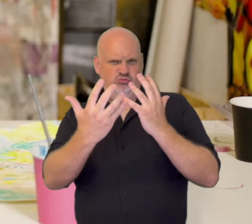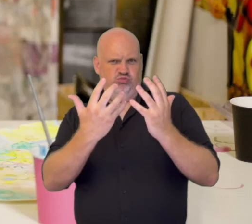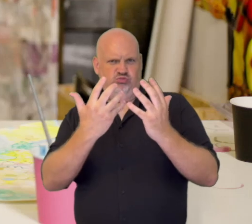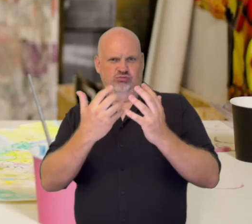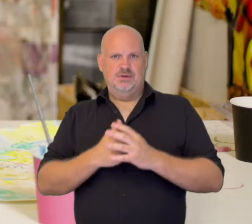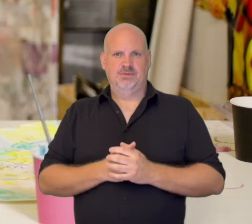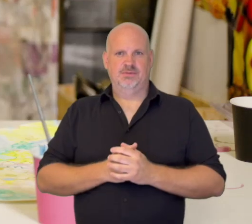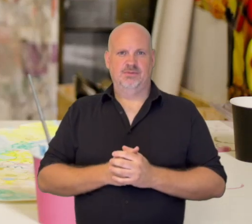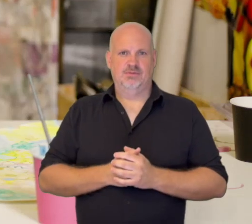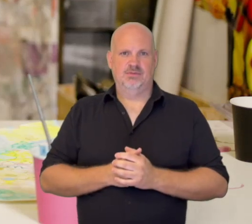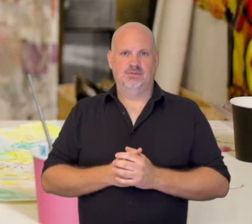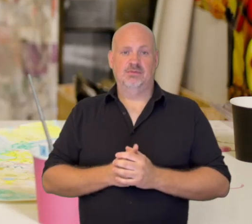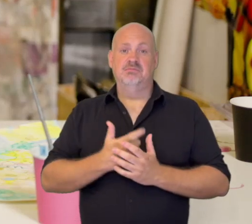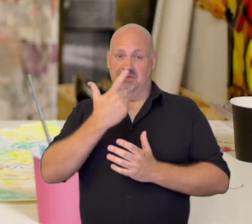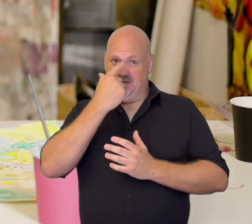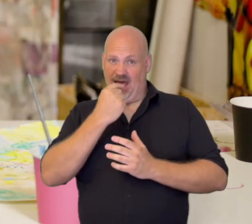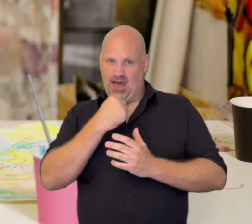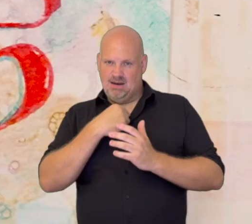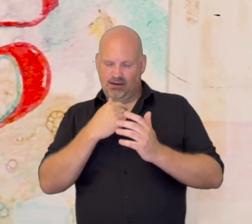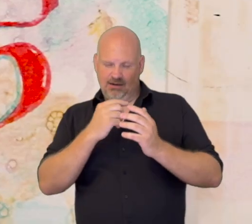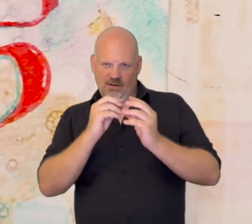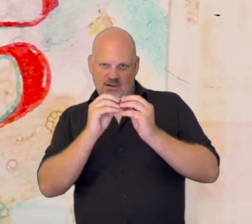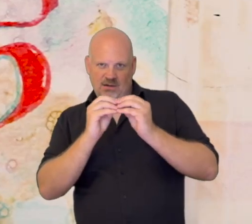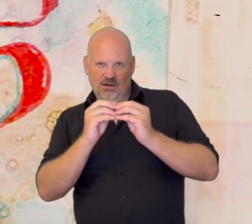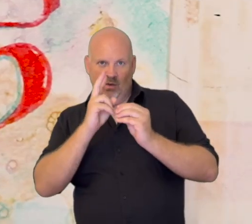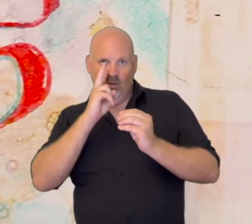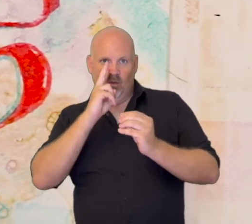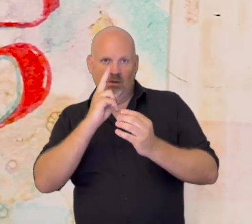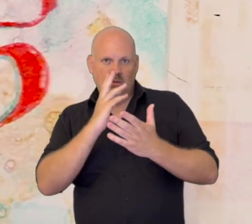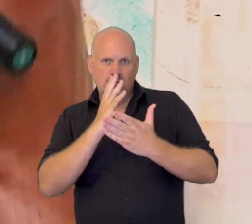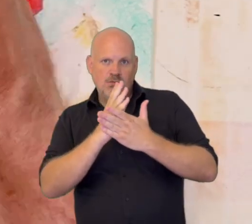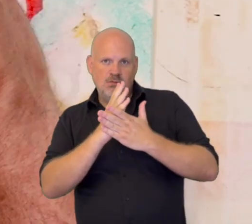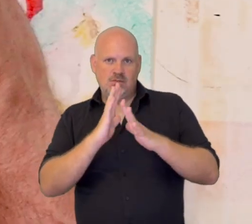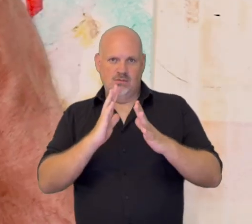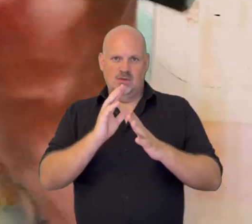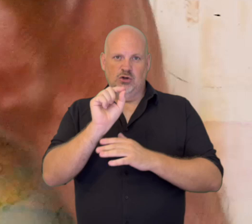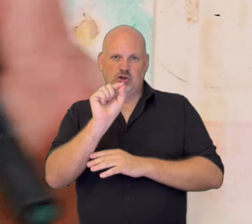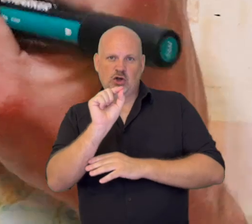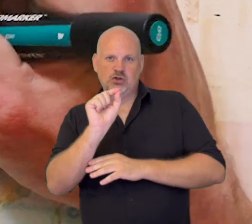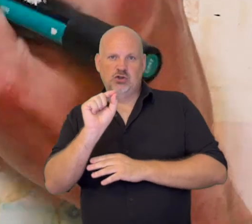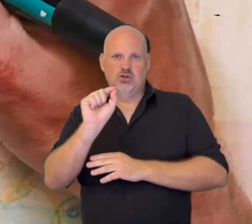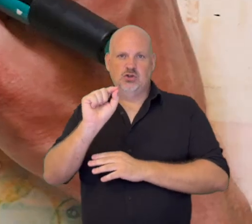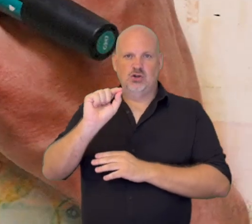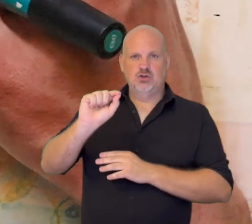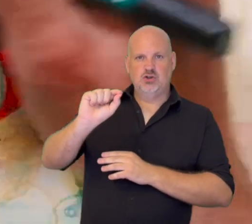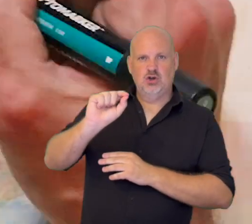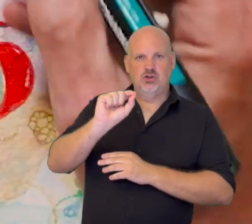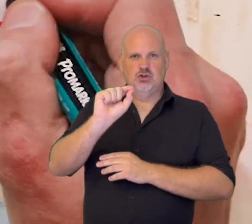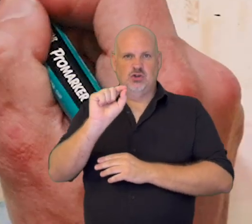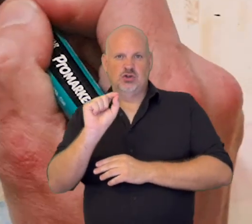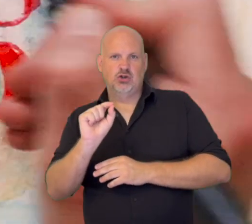Now we can go to make it look a bit more convincing. We can just put a couple of dots at the end of